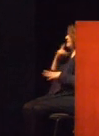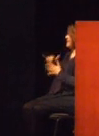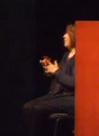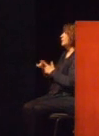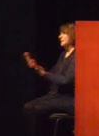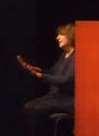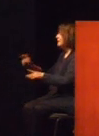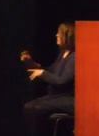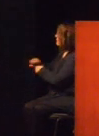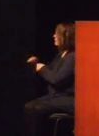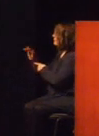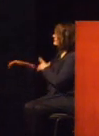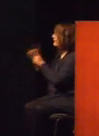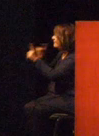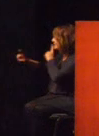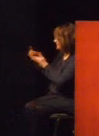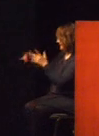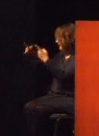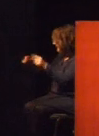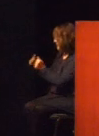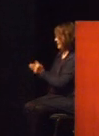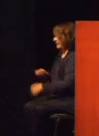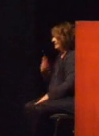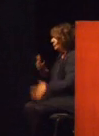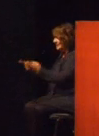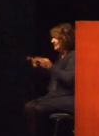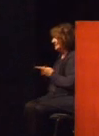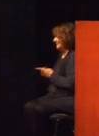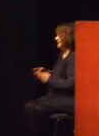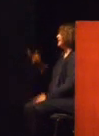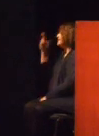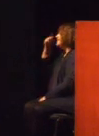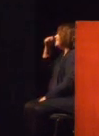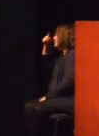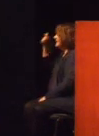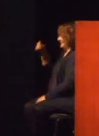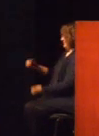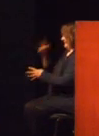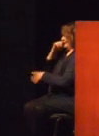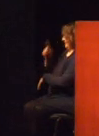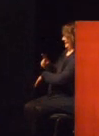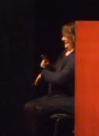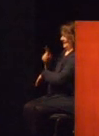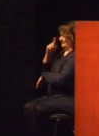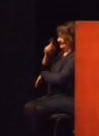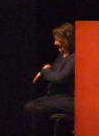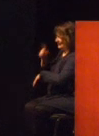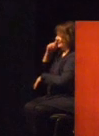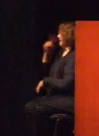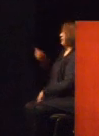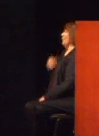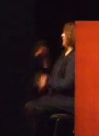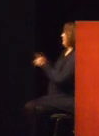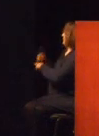practice that conversation, and that can happen in white spaces. And it's funny because we often think, oh, white people can't get together and talk about race, there has to be a person